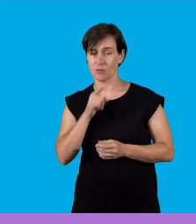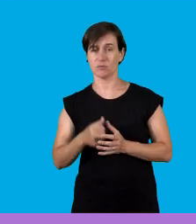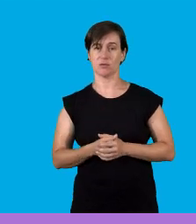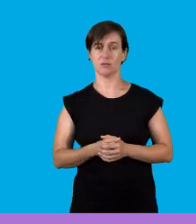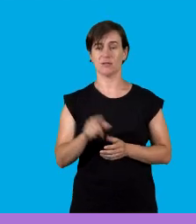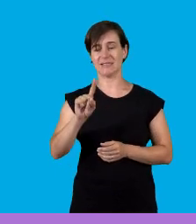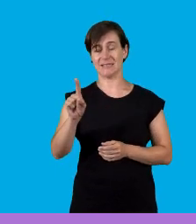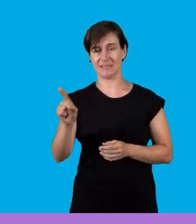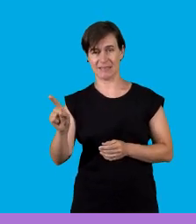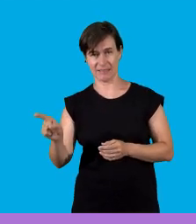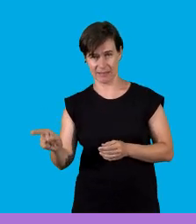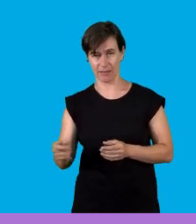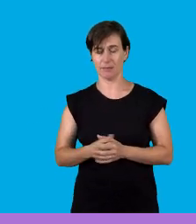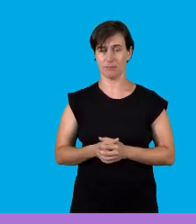30,000